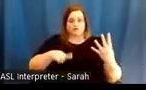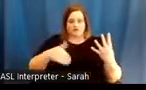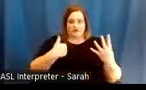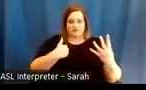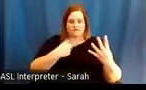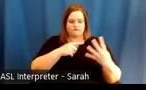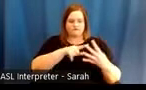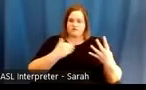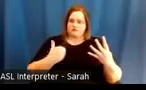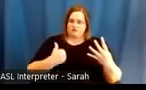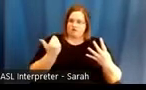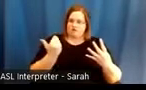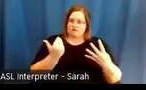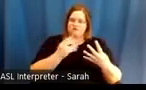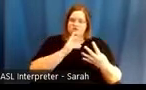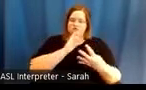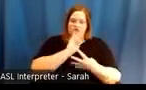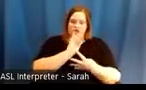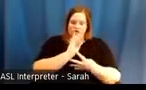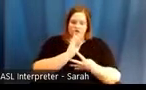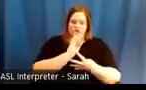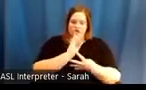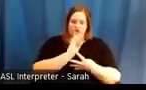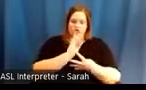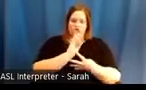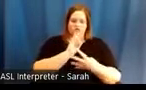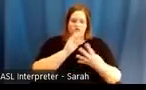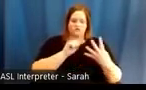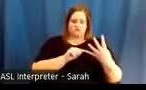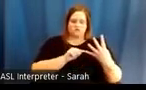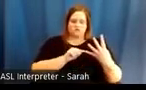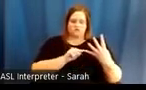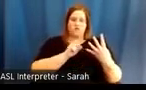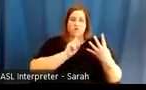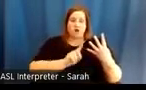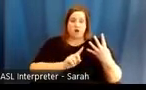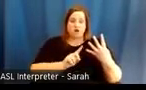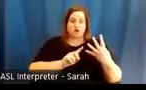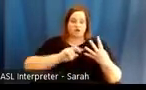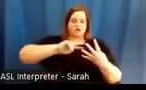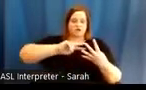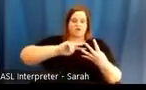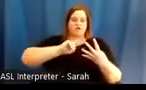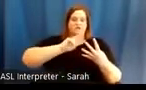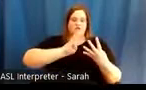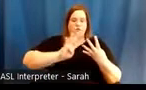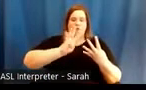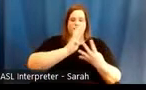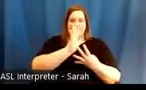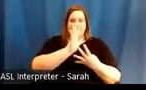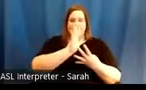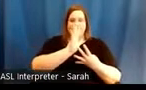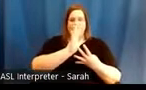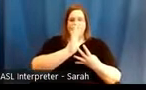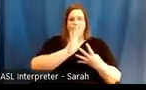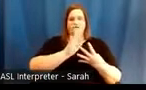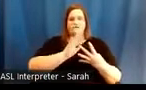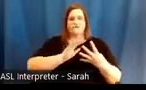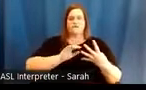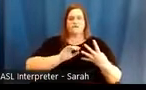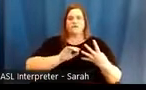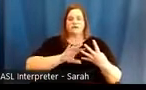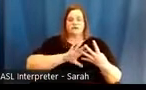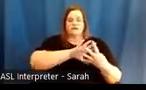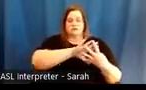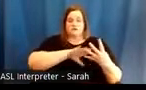young, eight. Our oldest is eight, our youngest is one, and our other two are 4 and 5. So just being able to